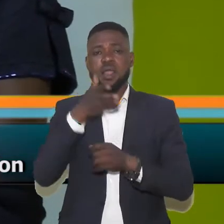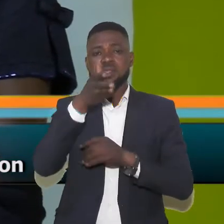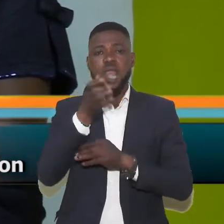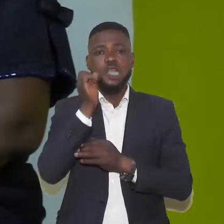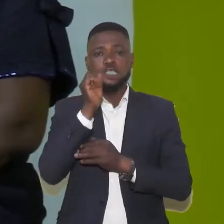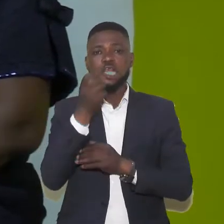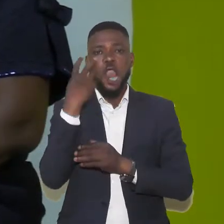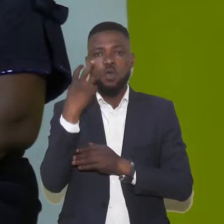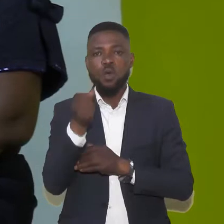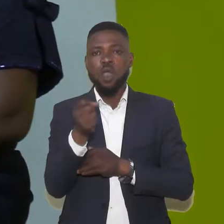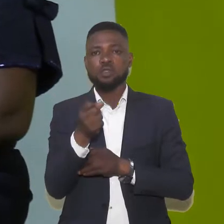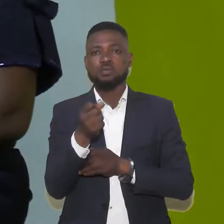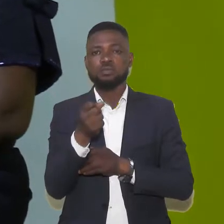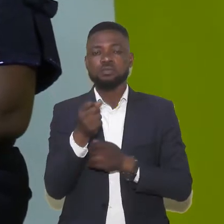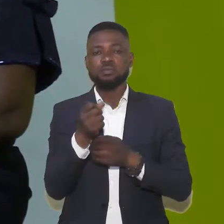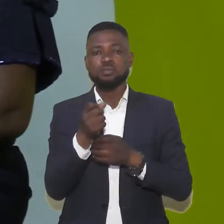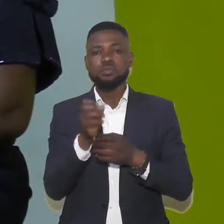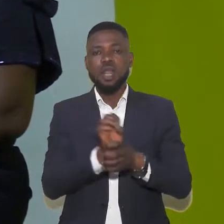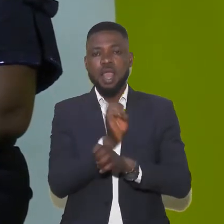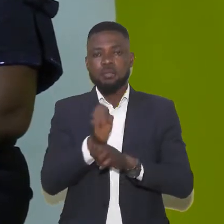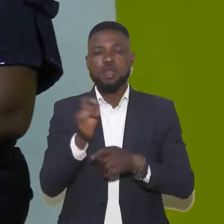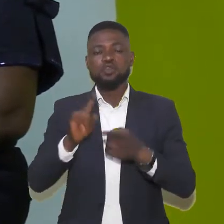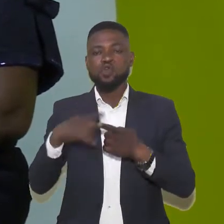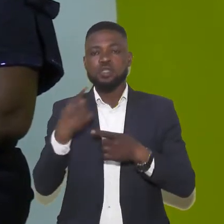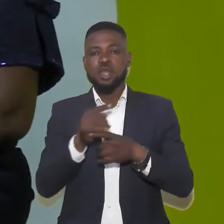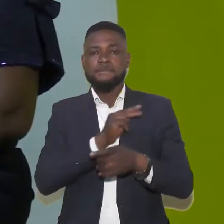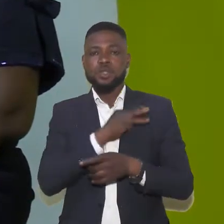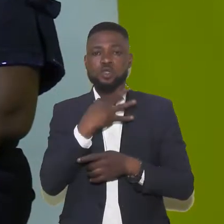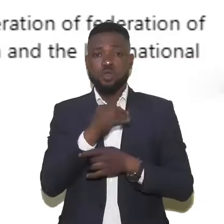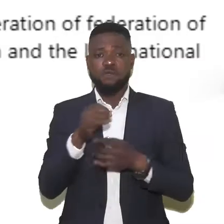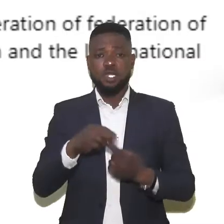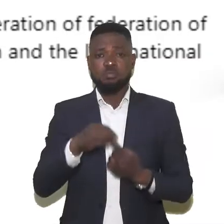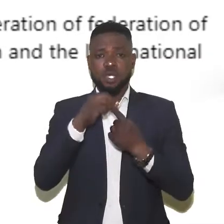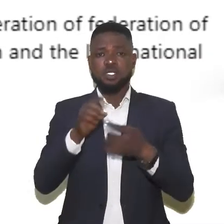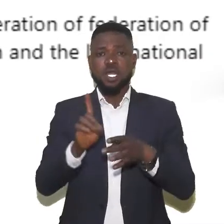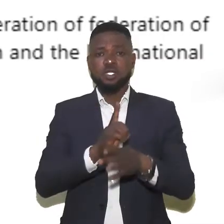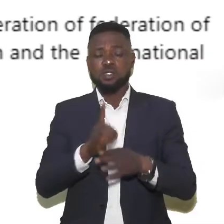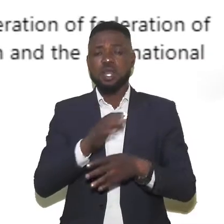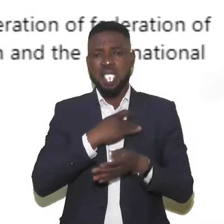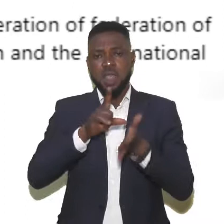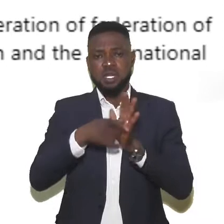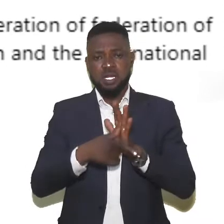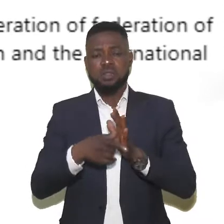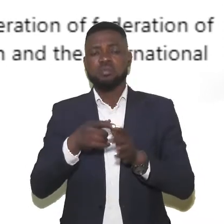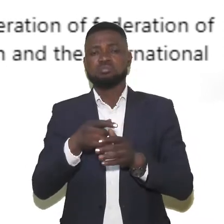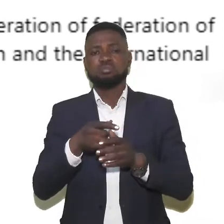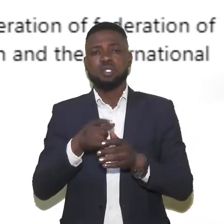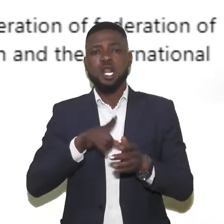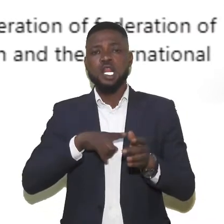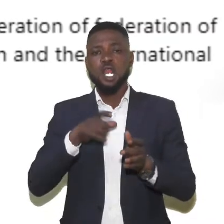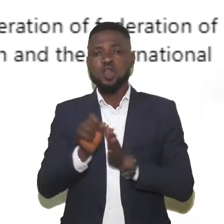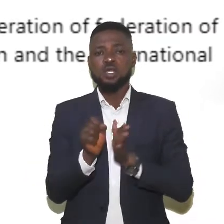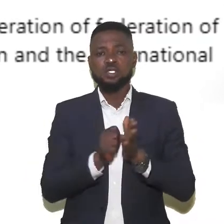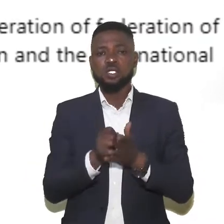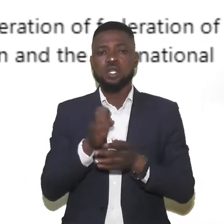there she was redeployed to the Ministry of Special Duties and later Lagos State Environmental Protection Agency. She